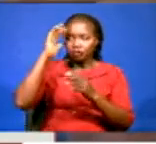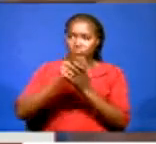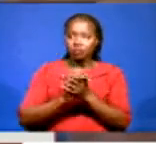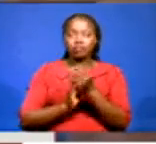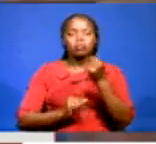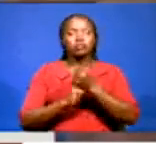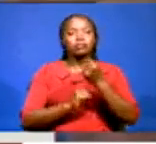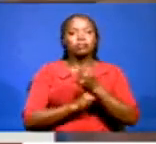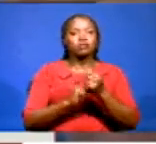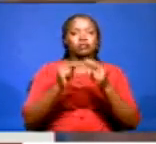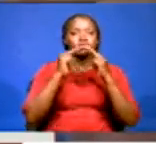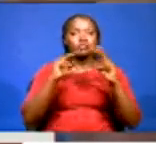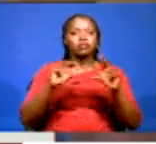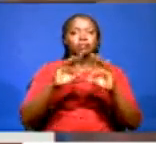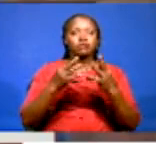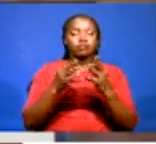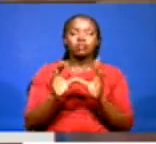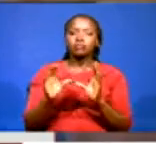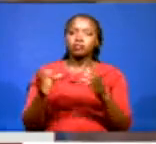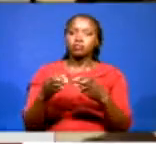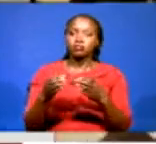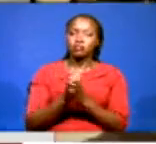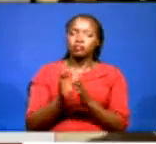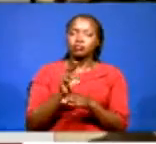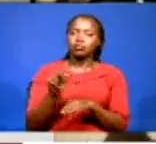in families, communities, and the nations.